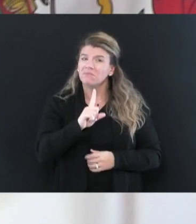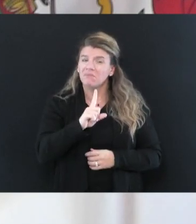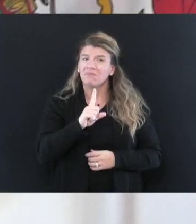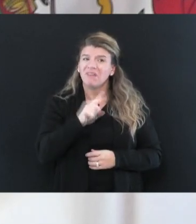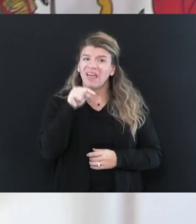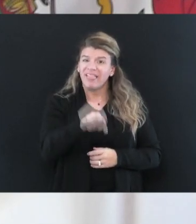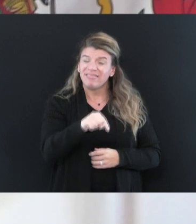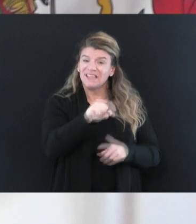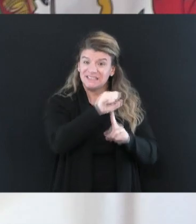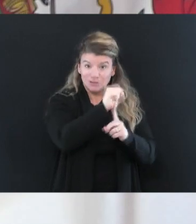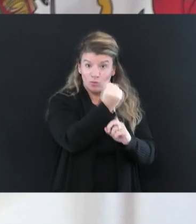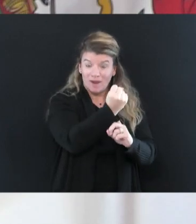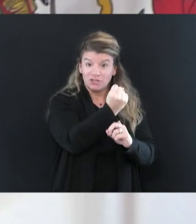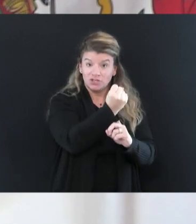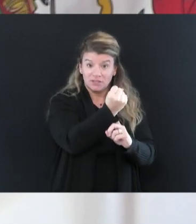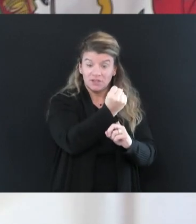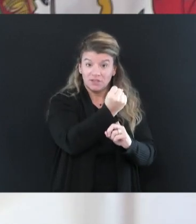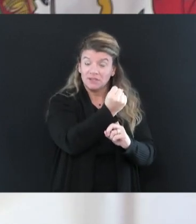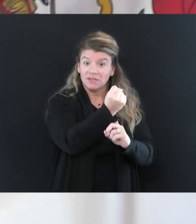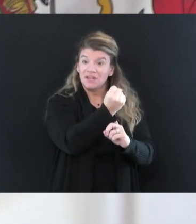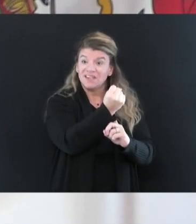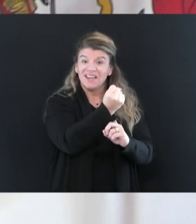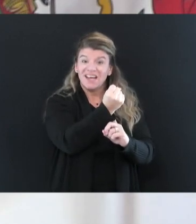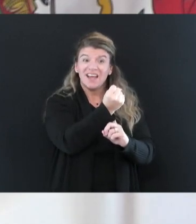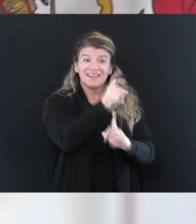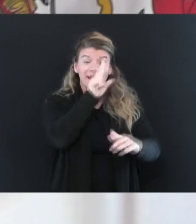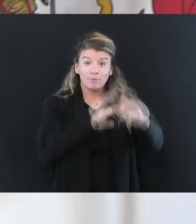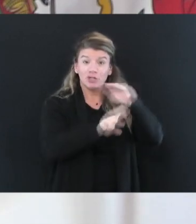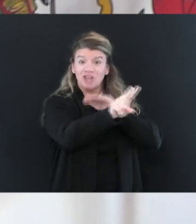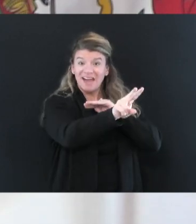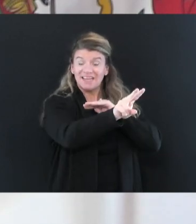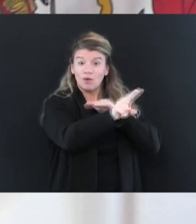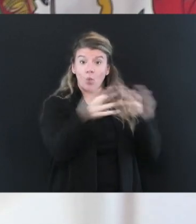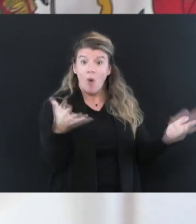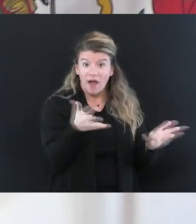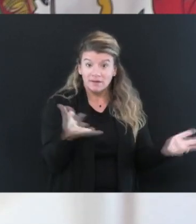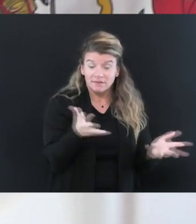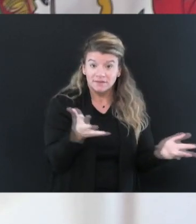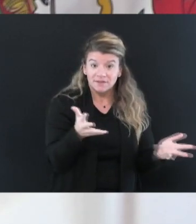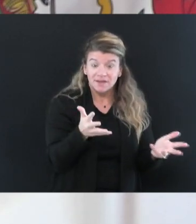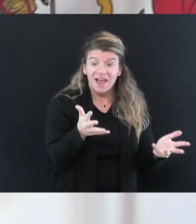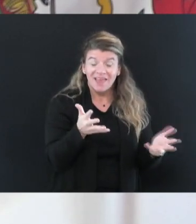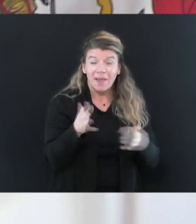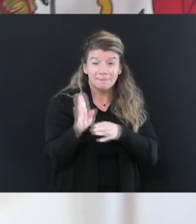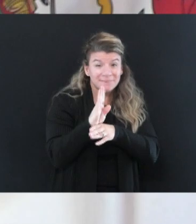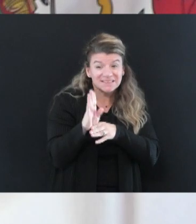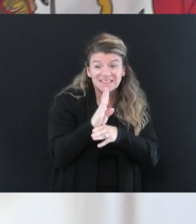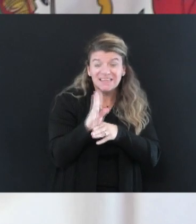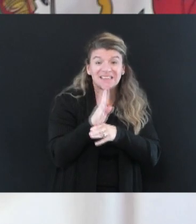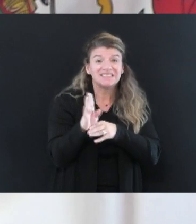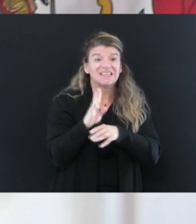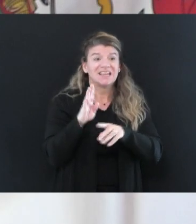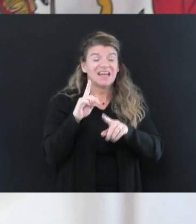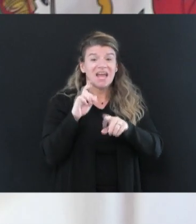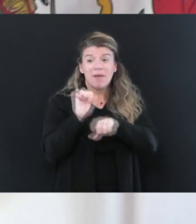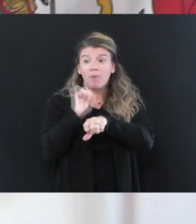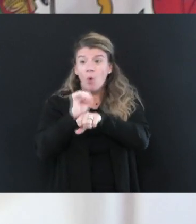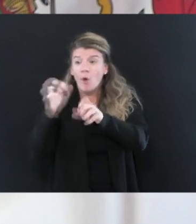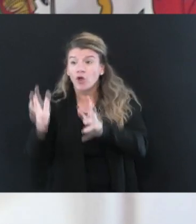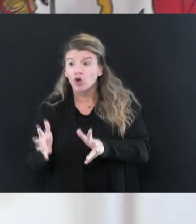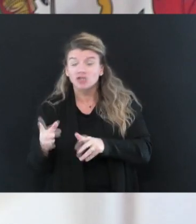was projected to me that our employers, our businesses could face a multiple of